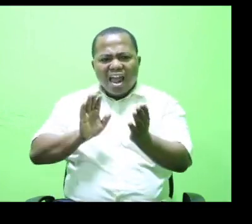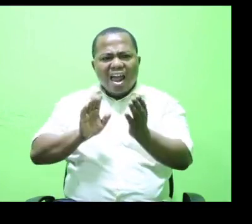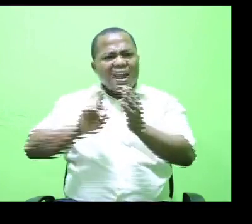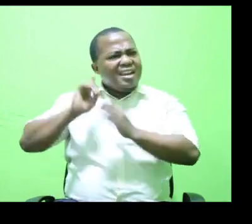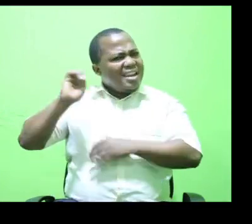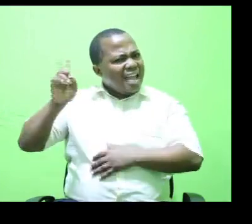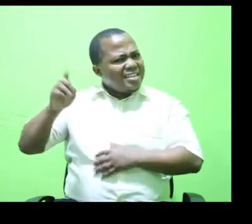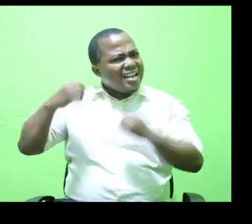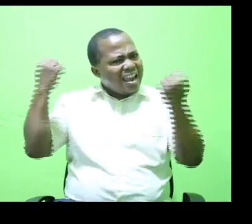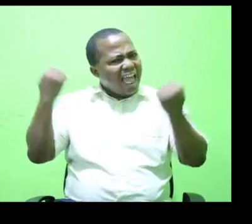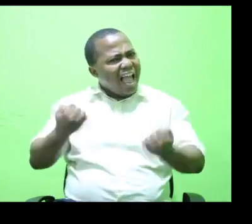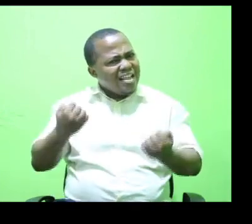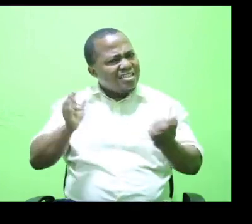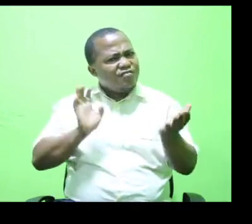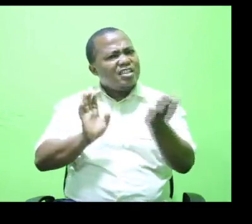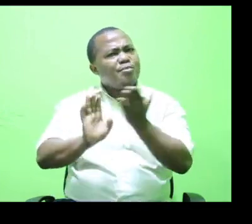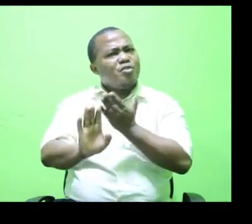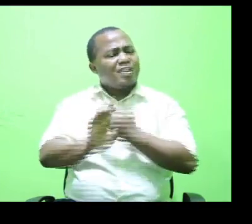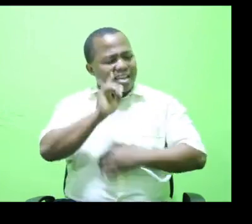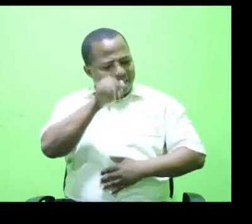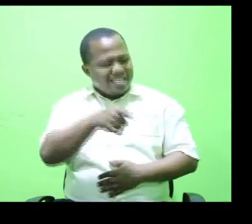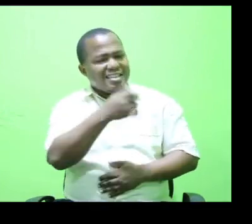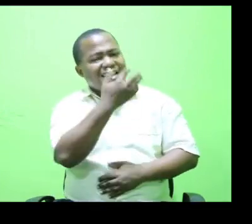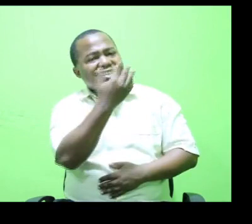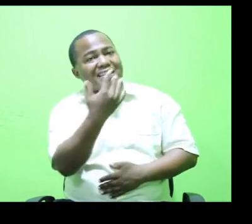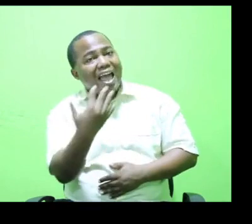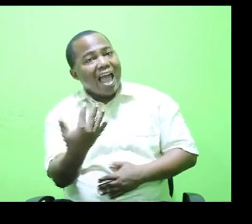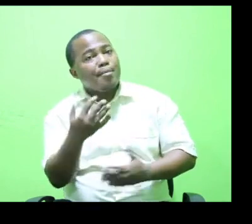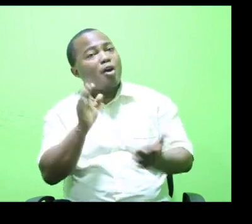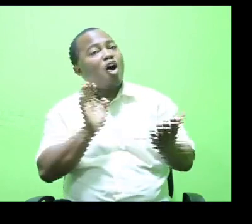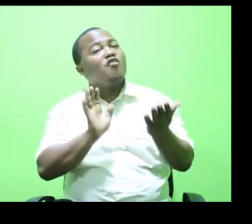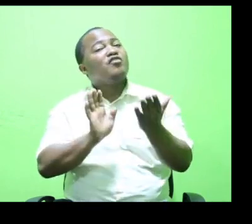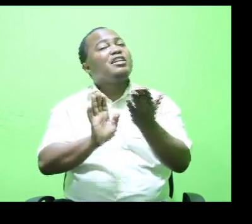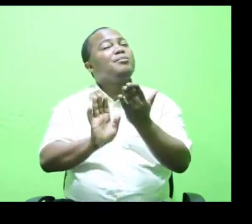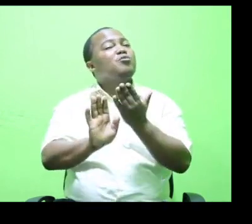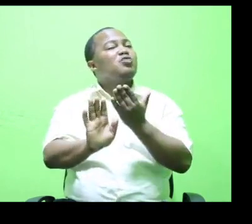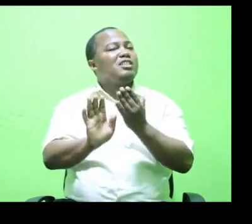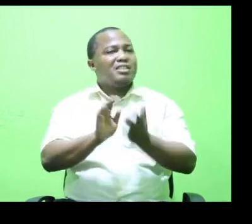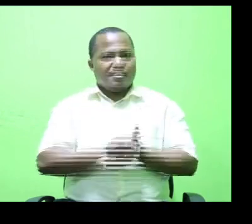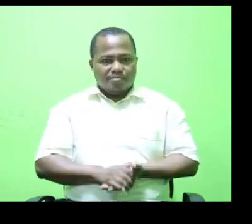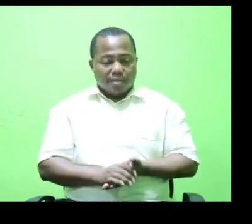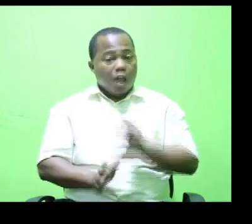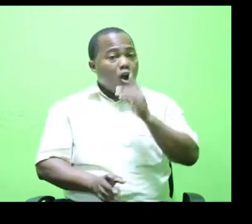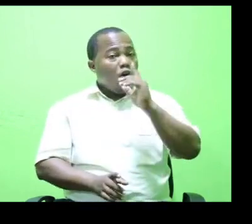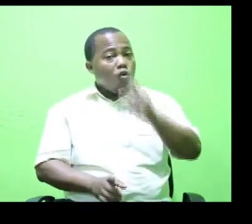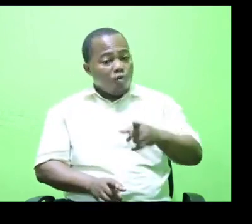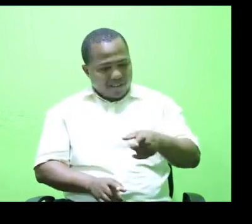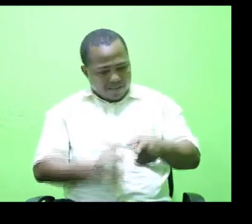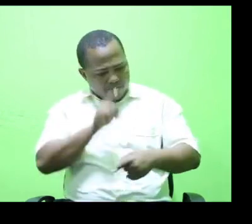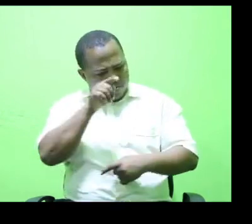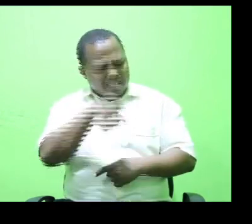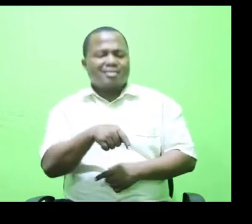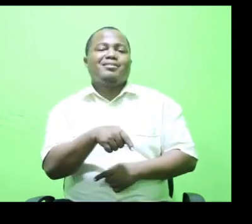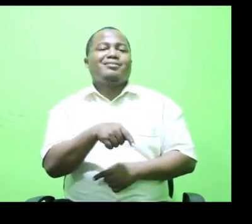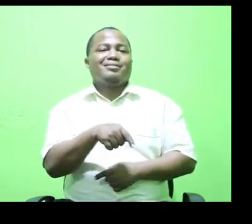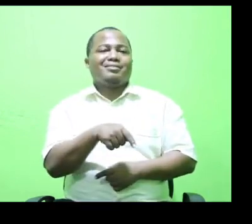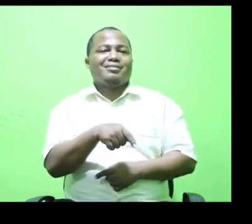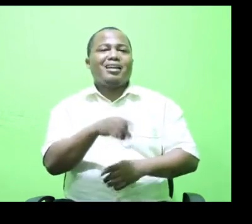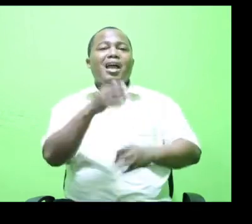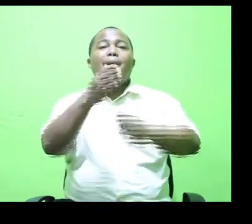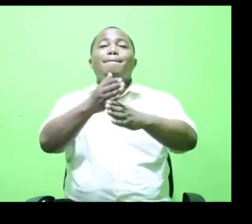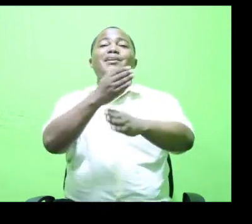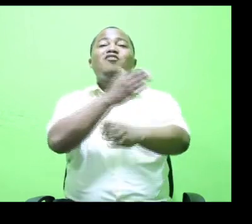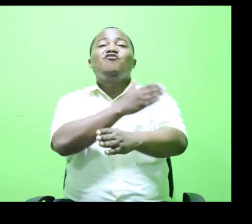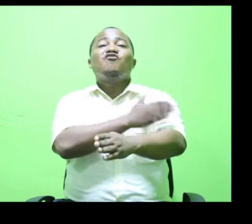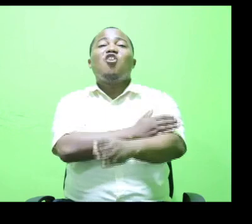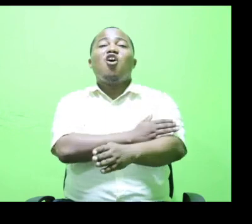Natural active immunity is the type of immunity which is present